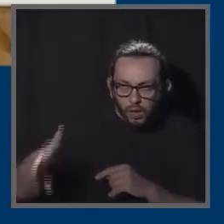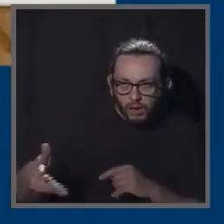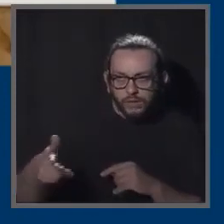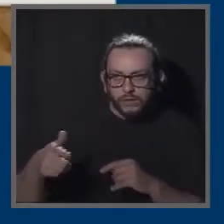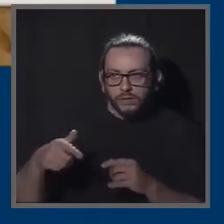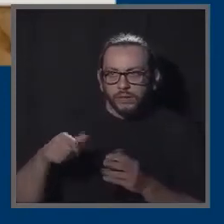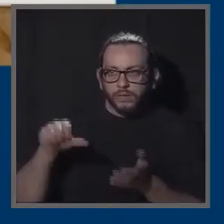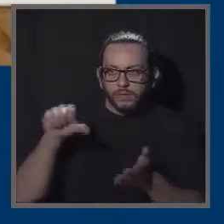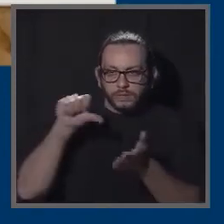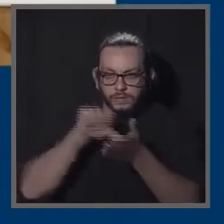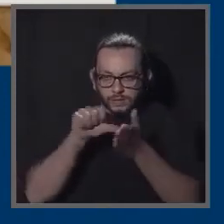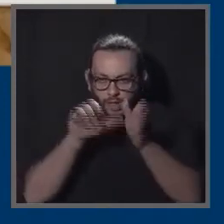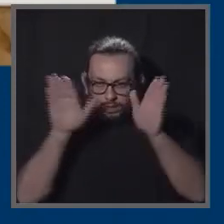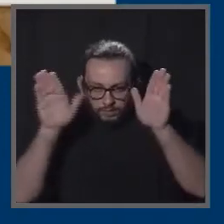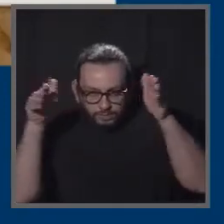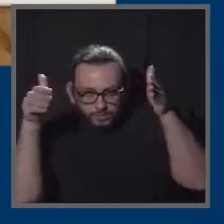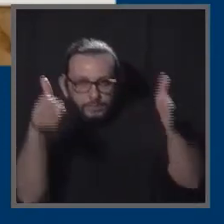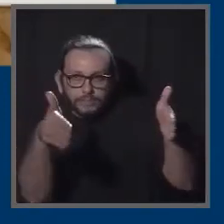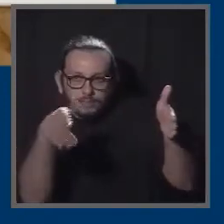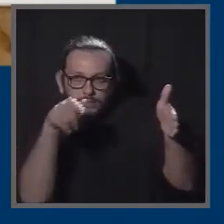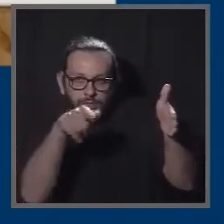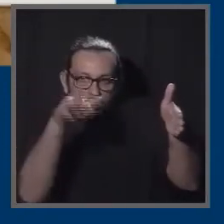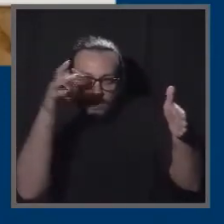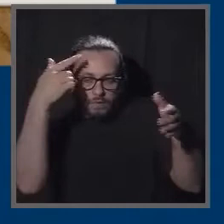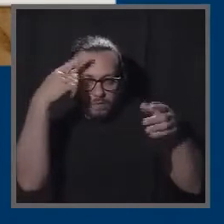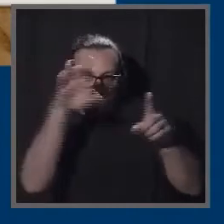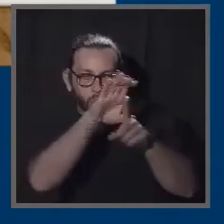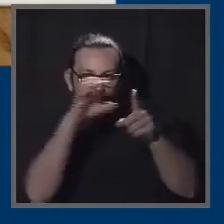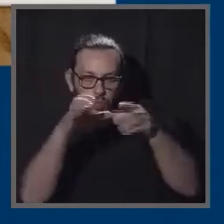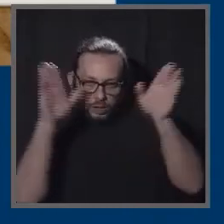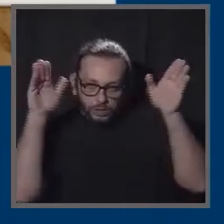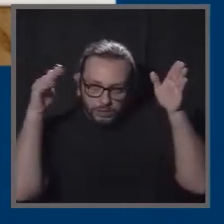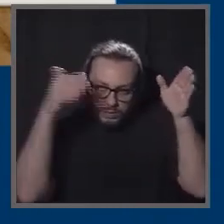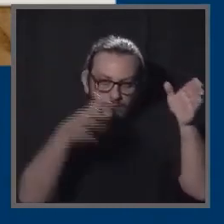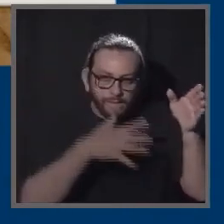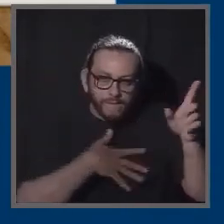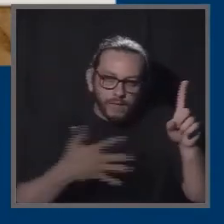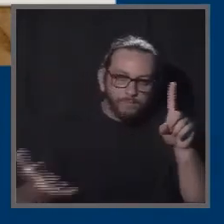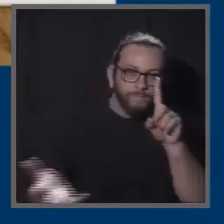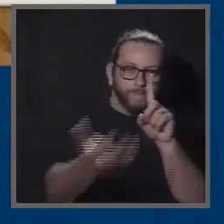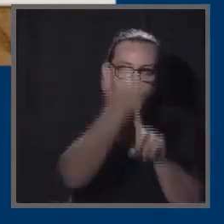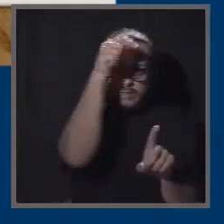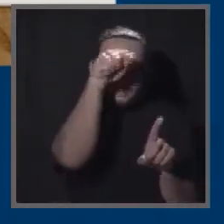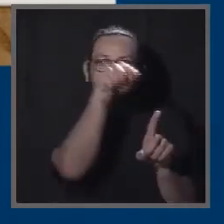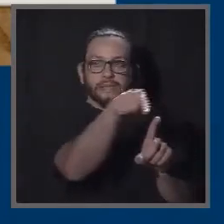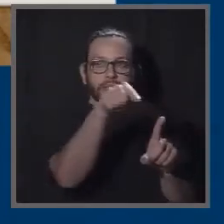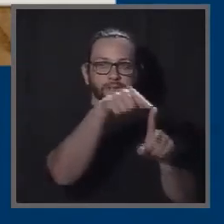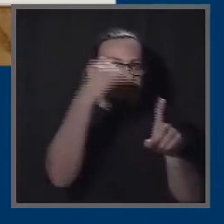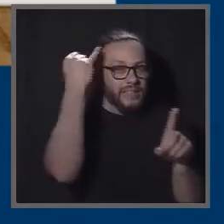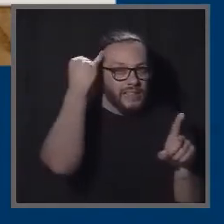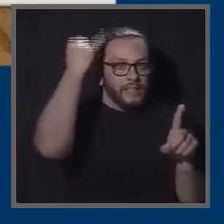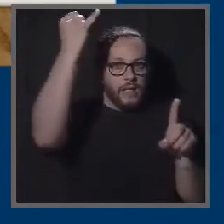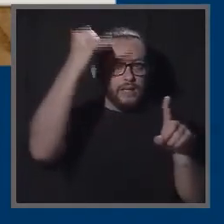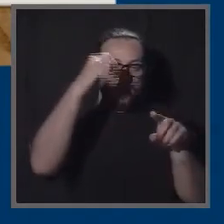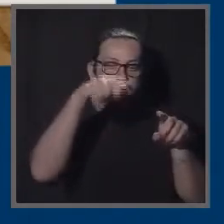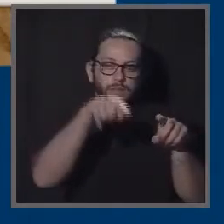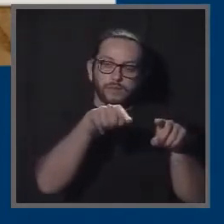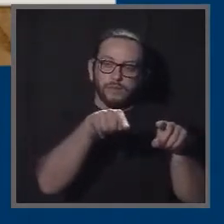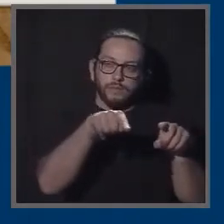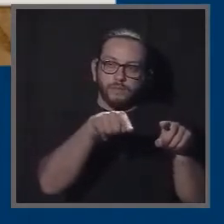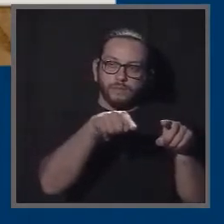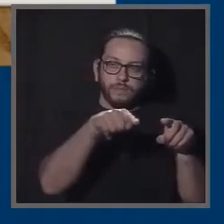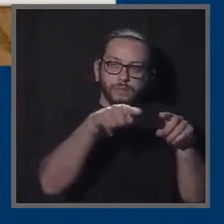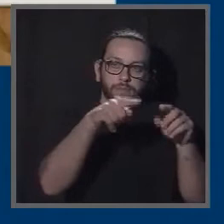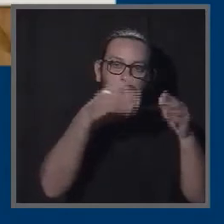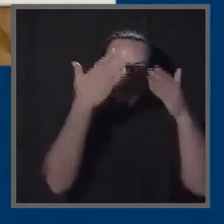is looking to achieve. But cultural democracy is too complicated an idea. We don't know what democracy means in the domain